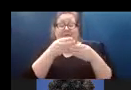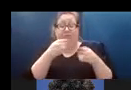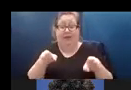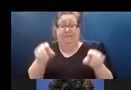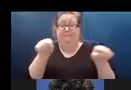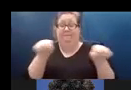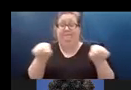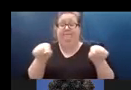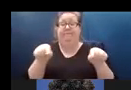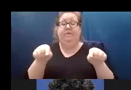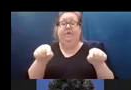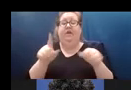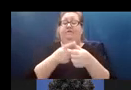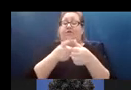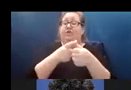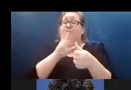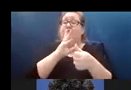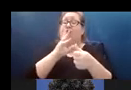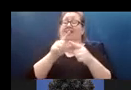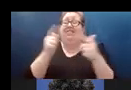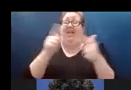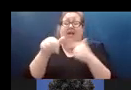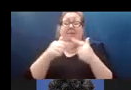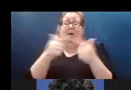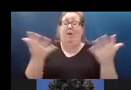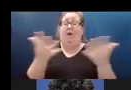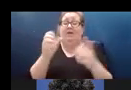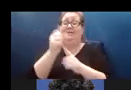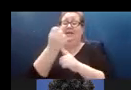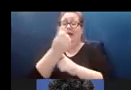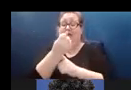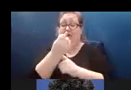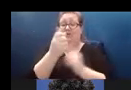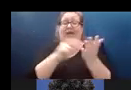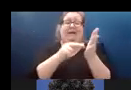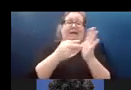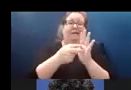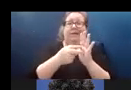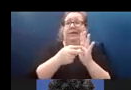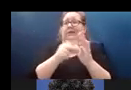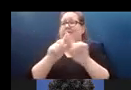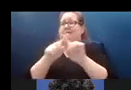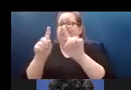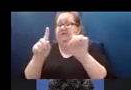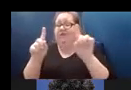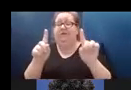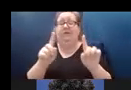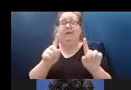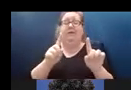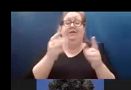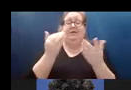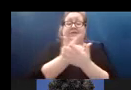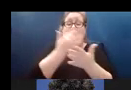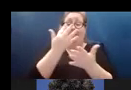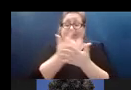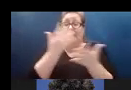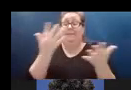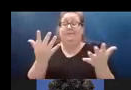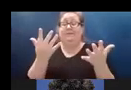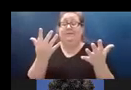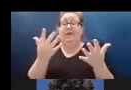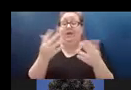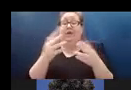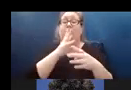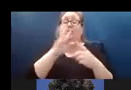talk a lot about scenarios, and scenarios can have different meanings. Sometimes we might be referring